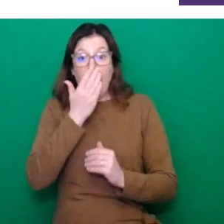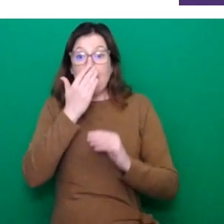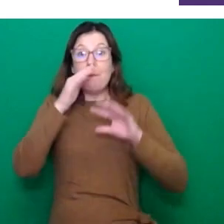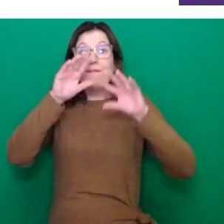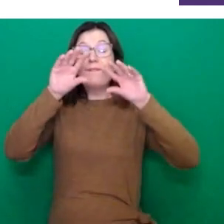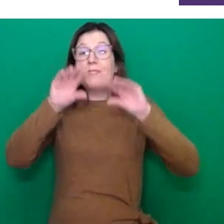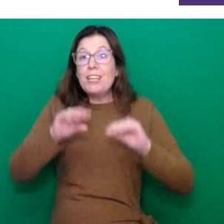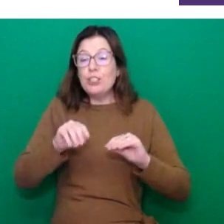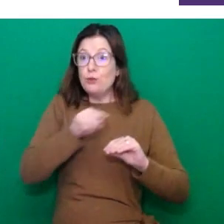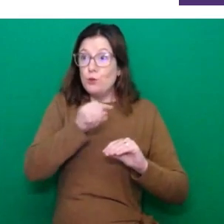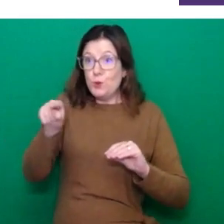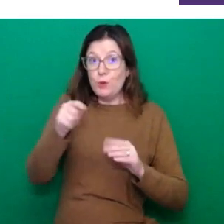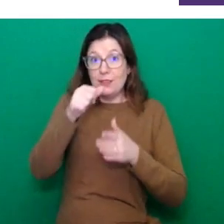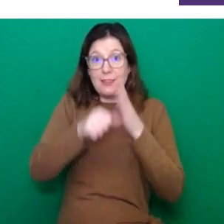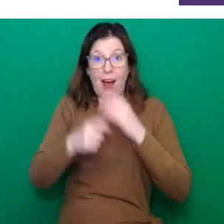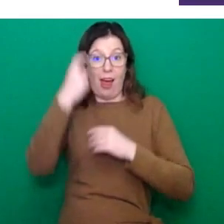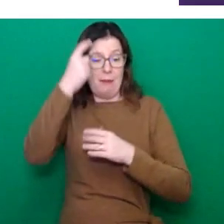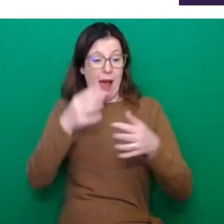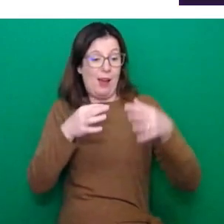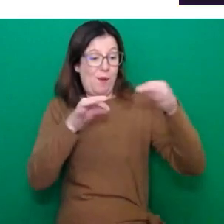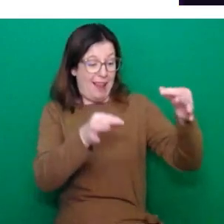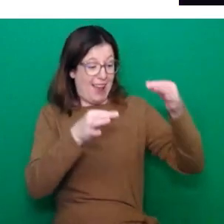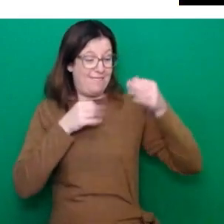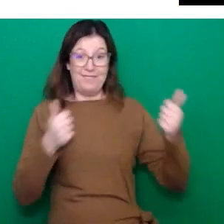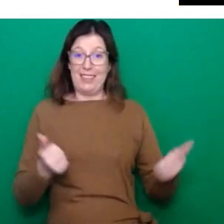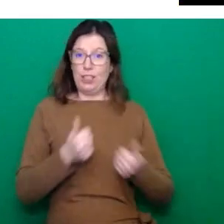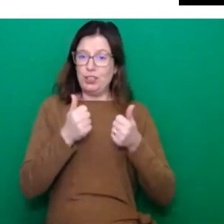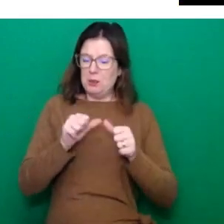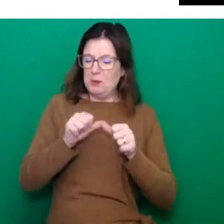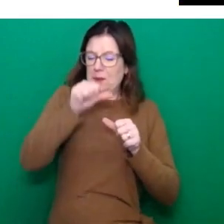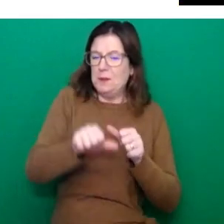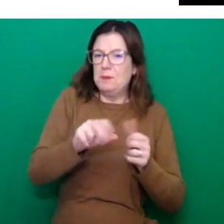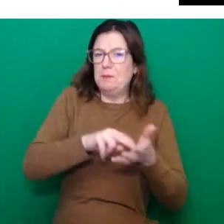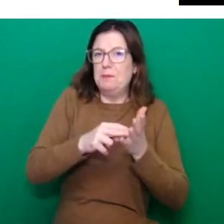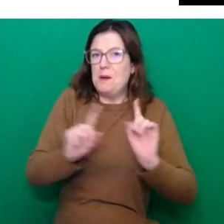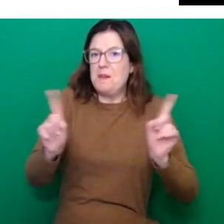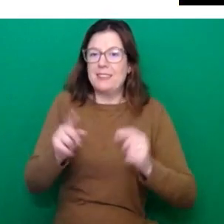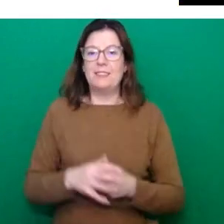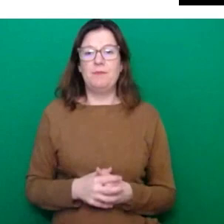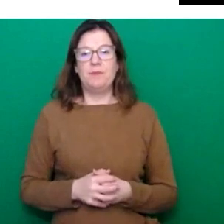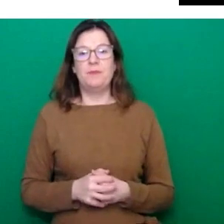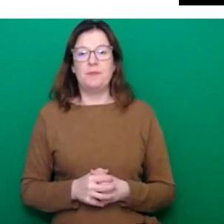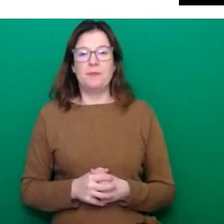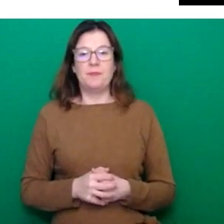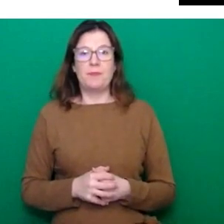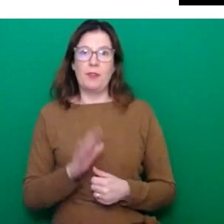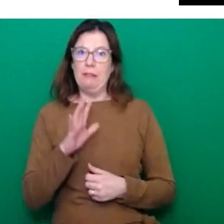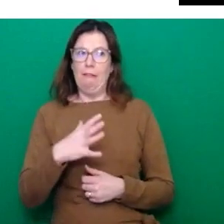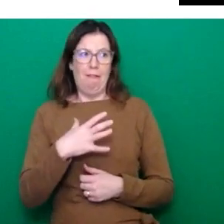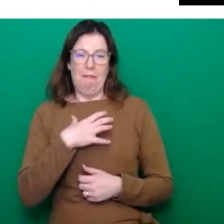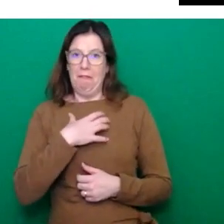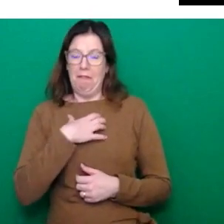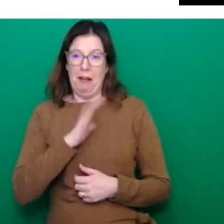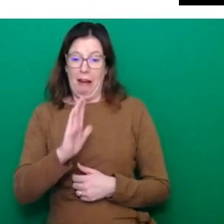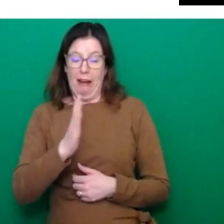about what things might look like when you qualify. So Millie, do you want to say a bit about that? Yeah, it's quite a scary